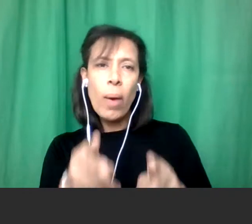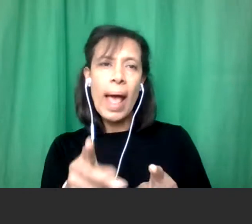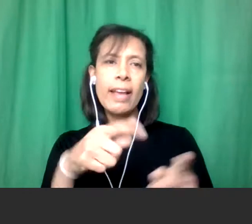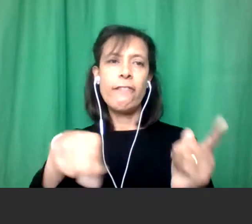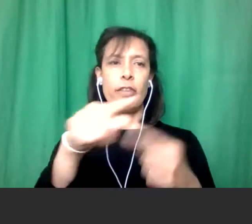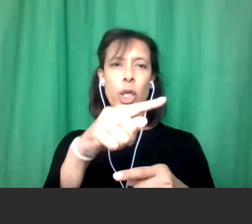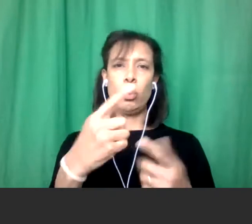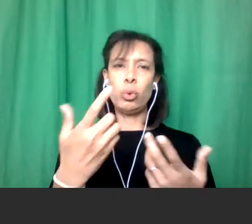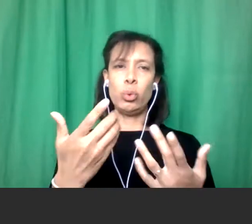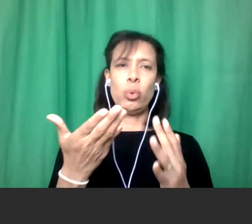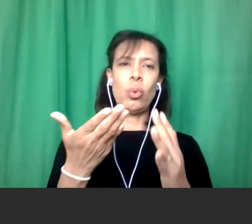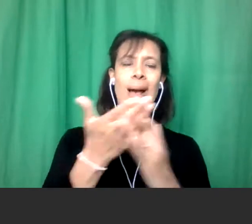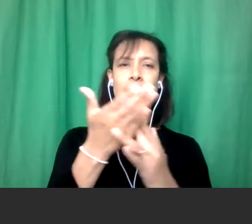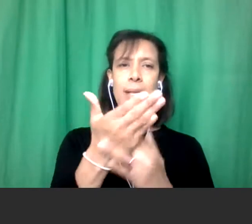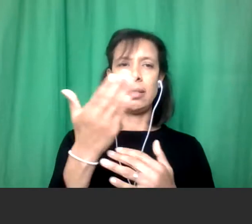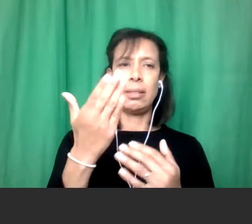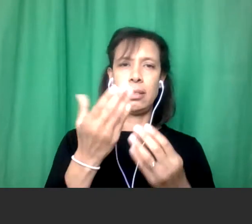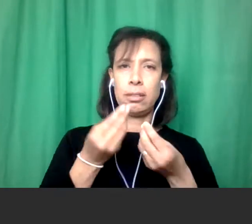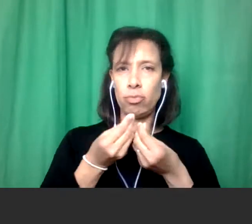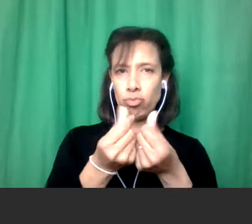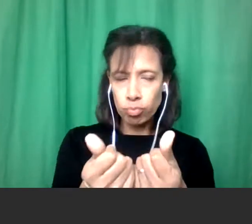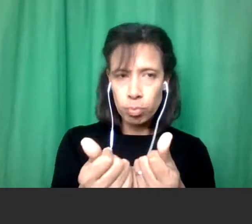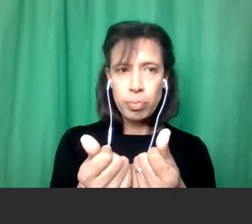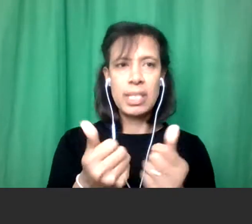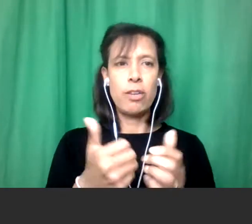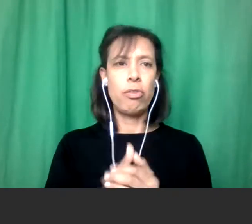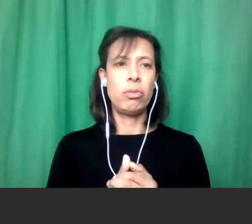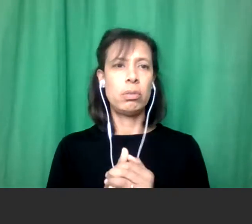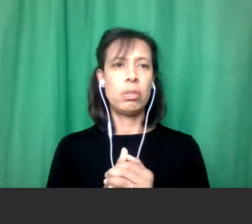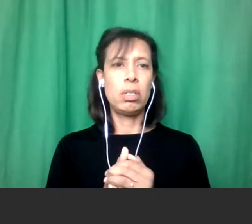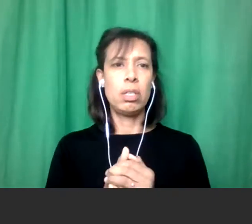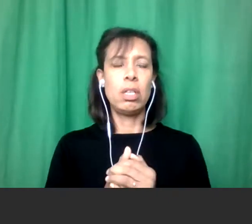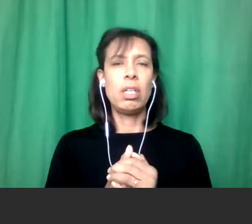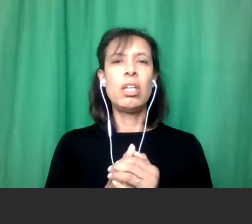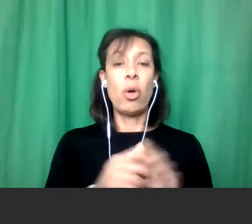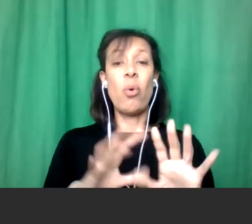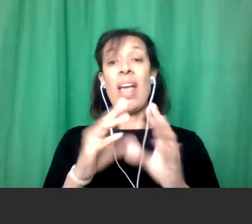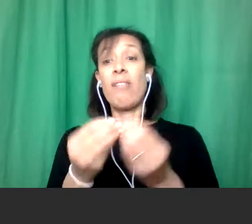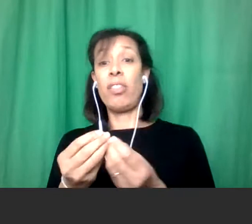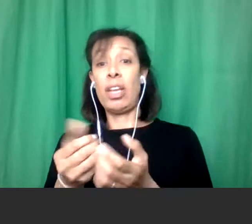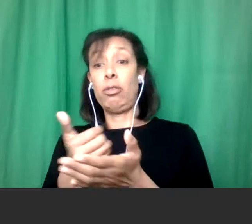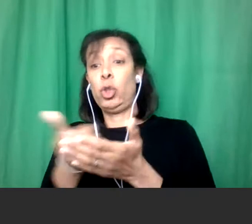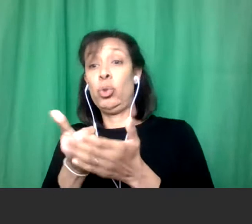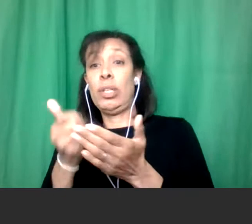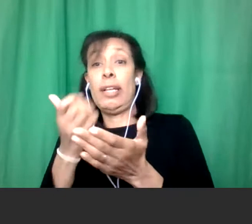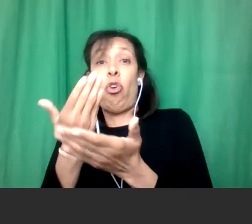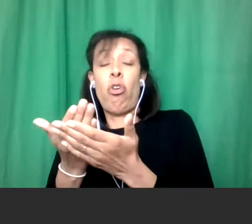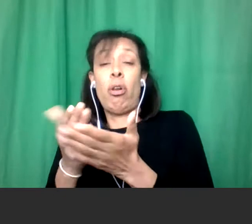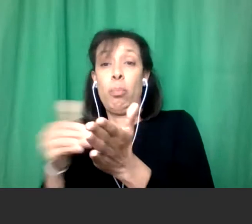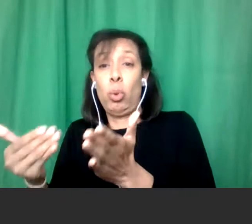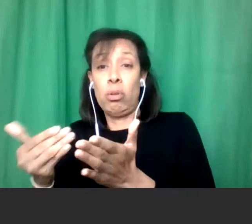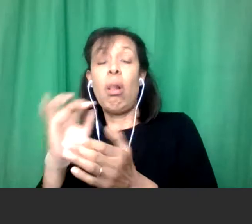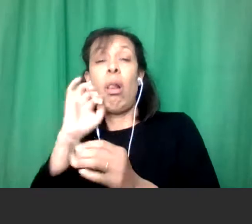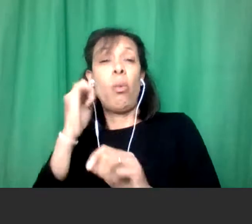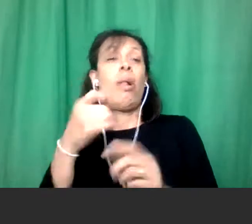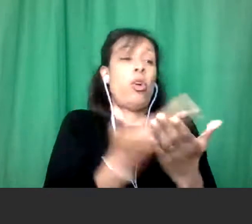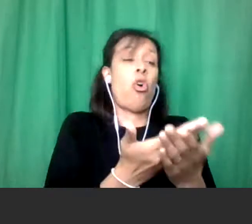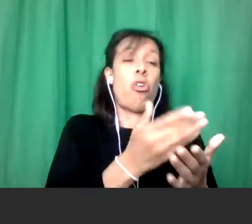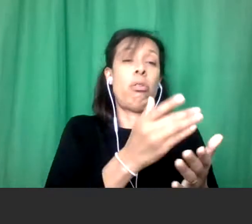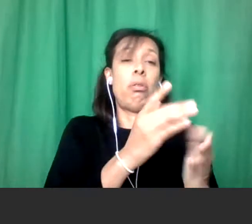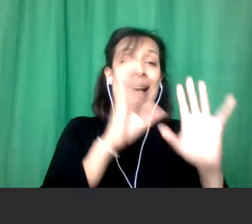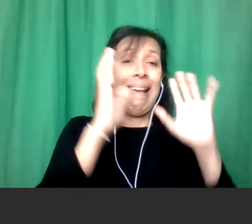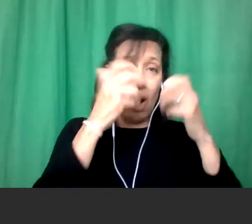make sure that everything goes onto Aula that would usually be on Moodle. I had a question earlier on from Chloe,